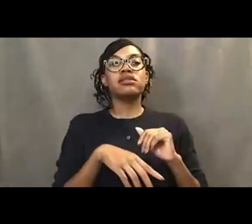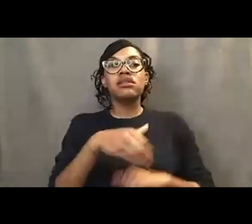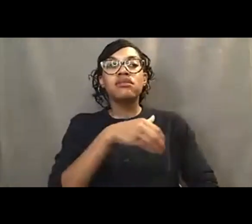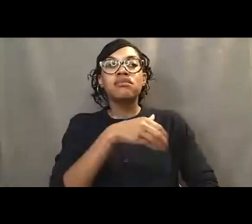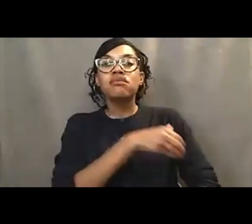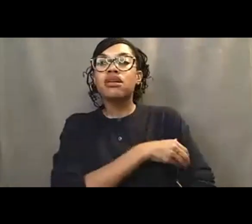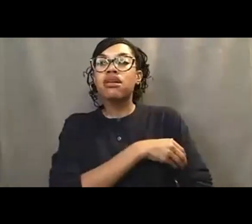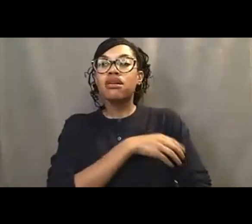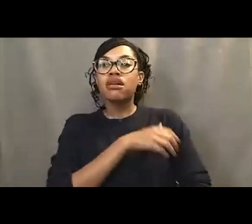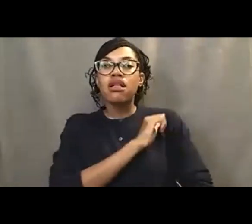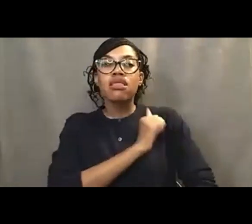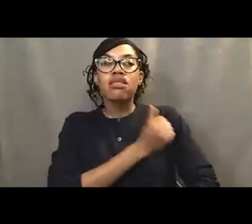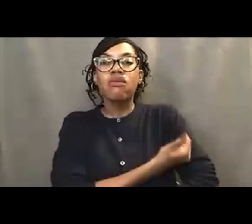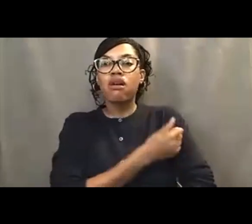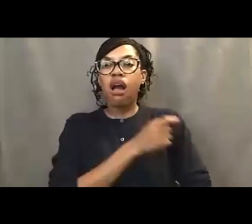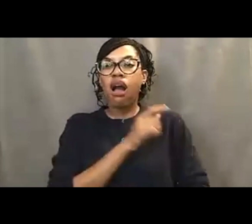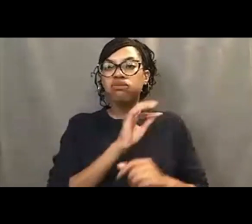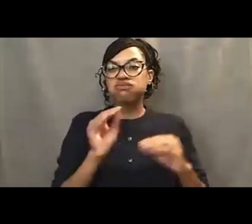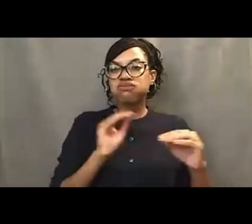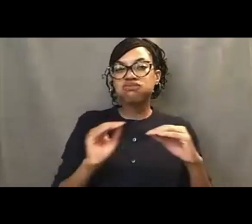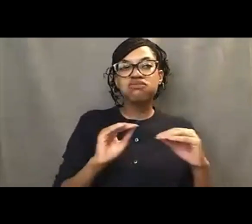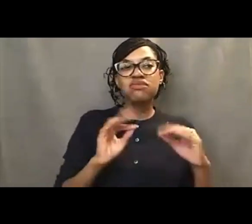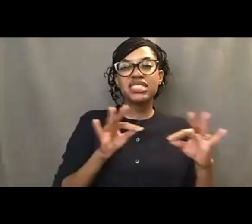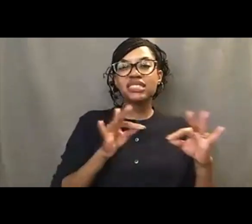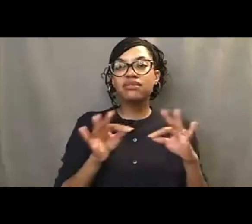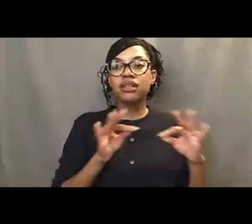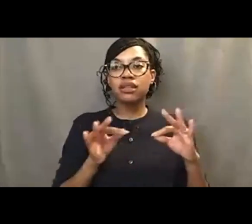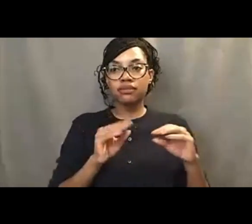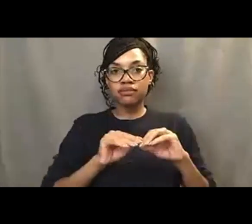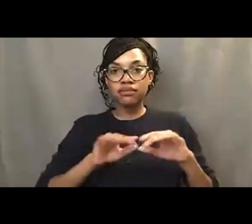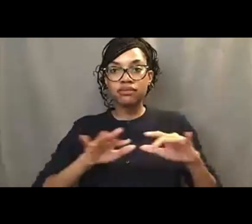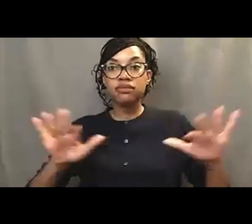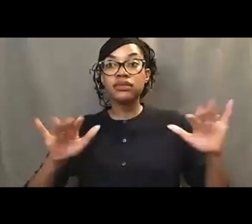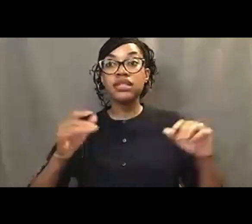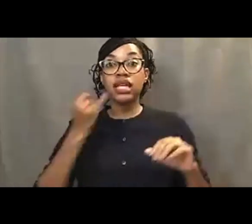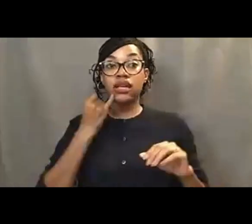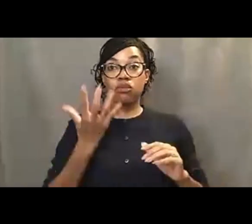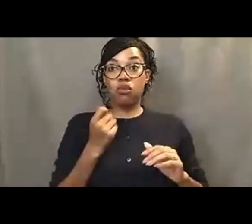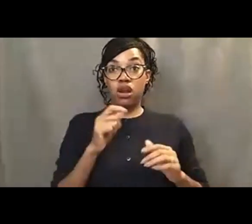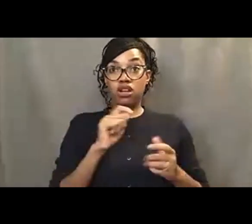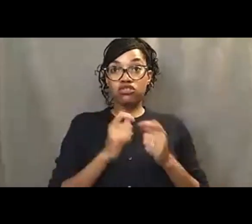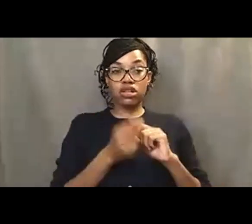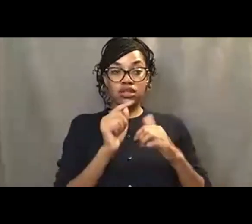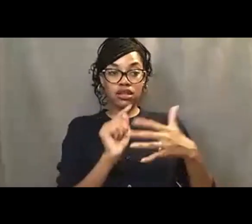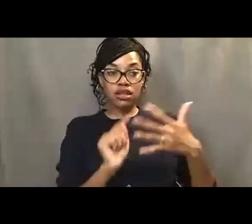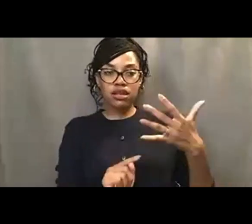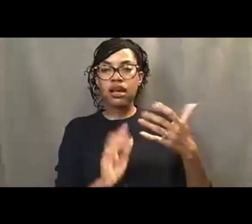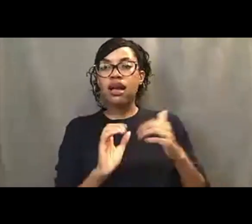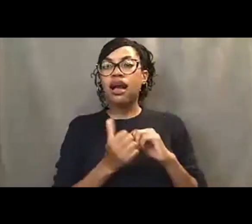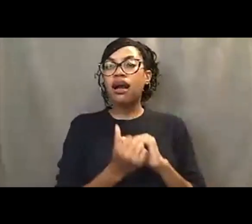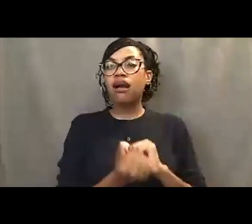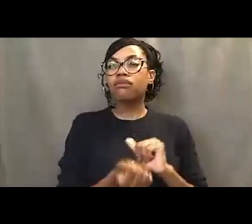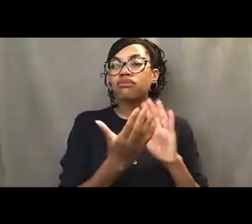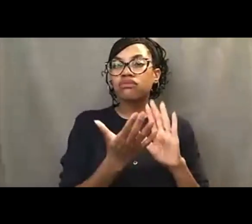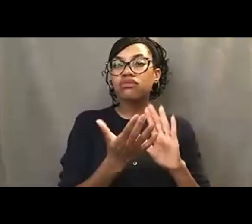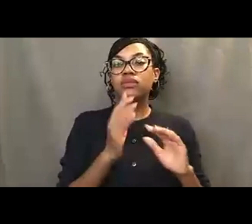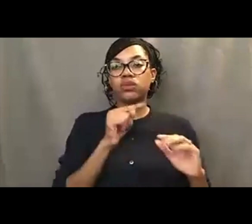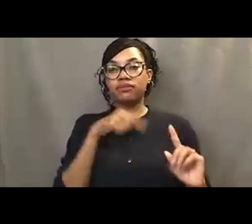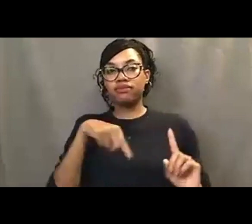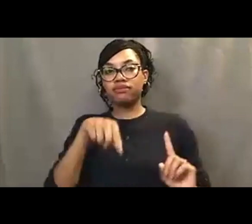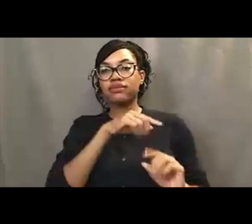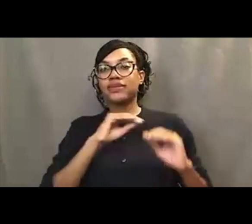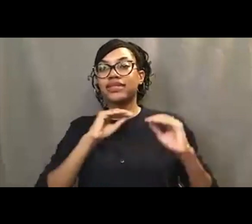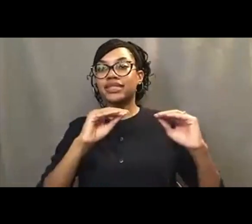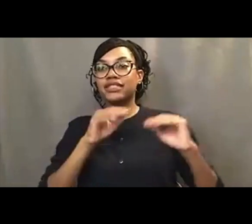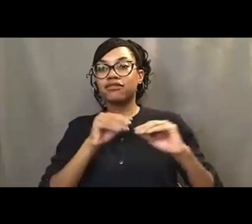we want to change, how do we go about changing that? And so there's sort of this level